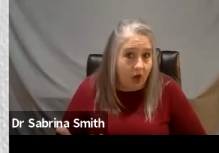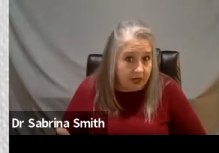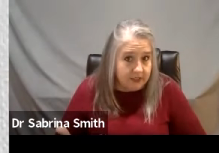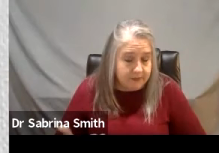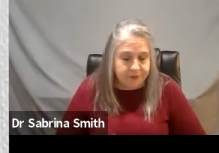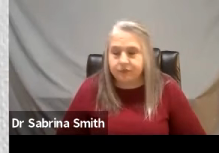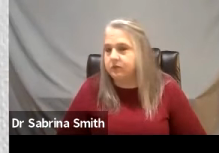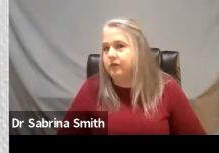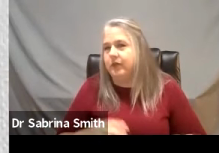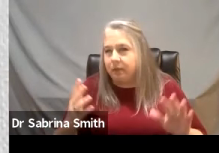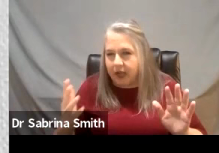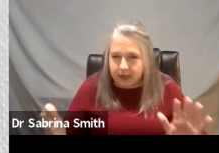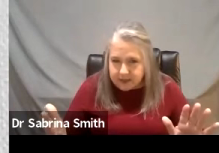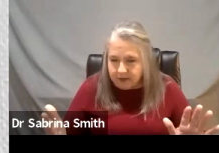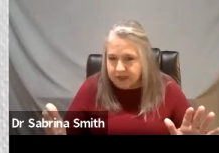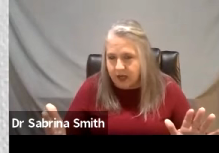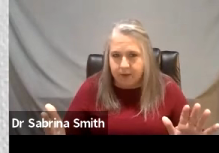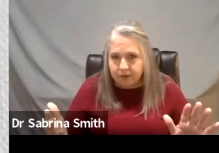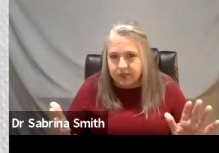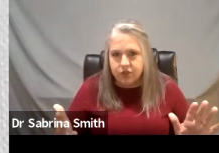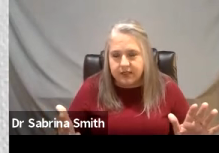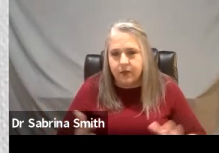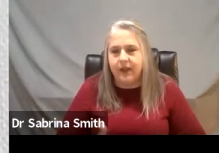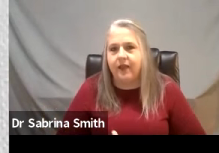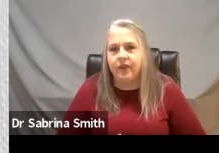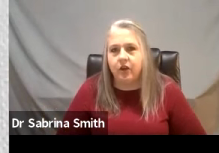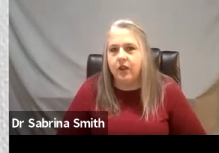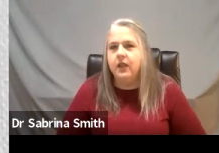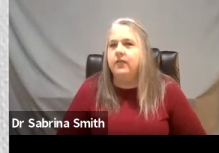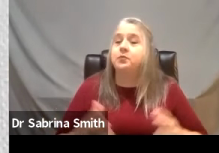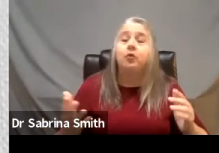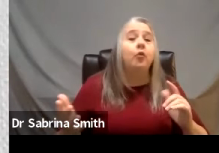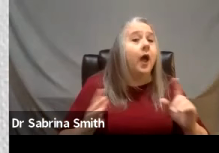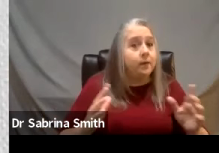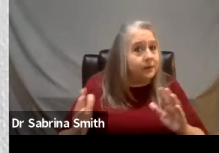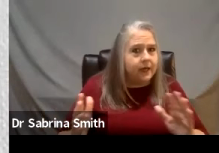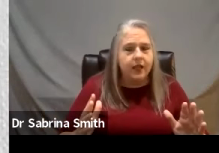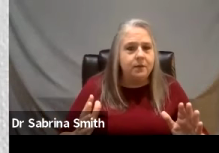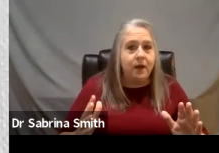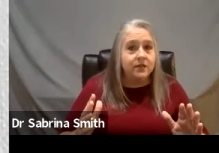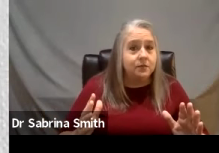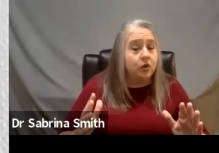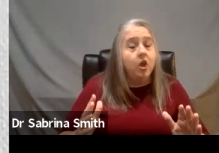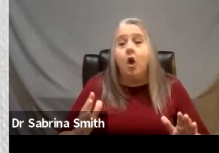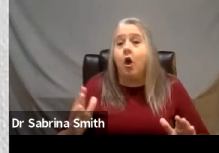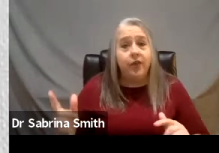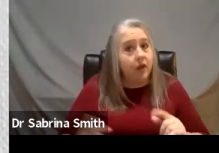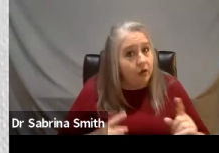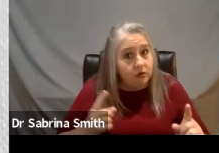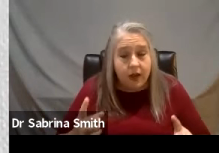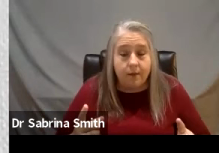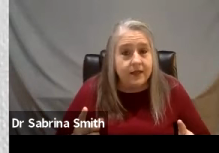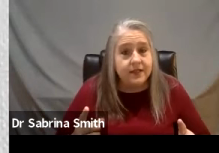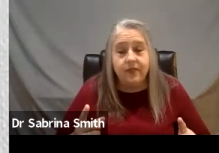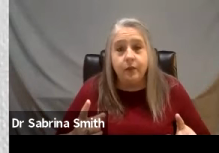our product. Because of the time constraints that we have here, that's probably not going to be possible.